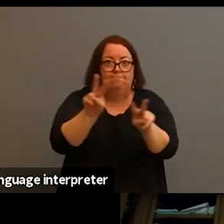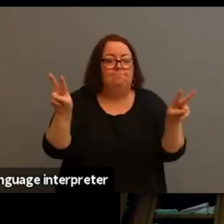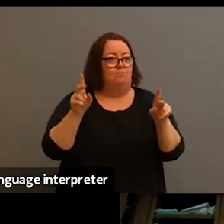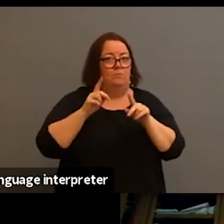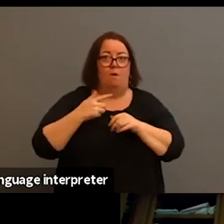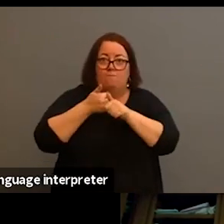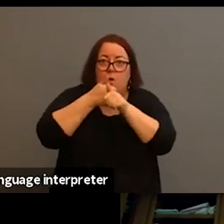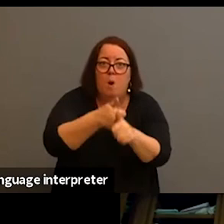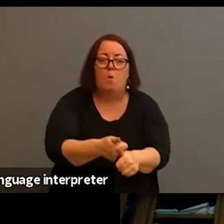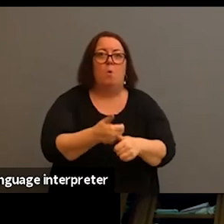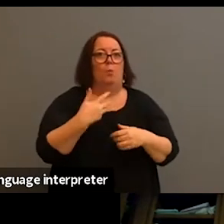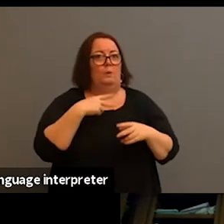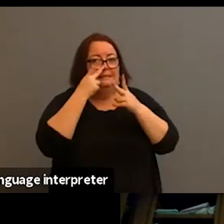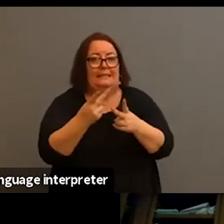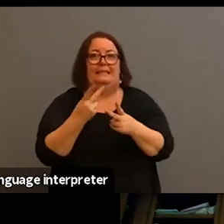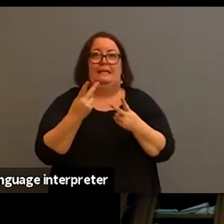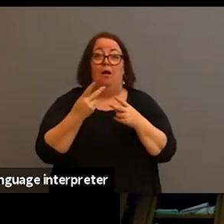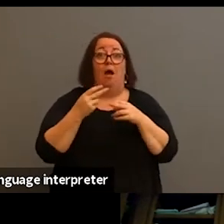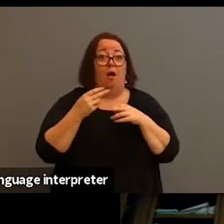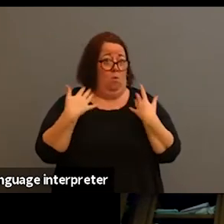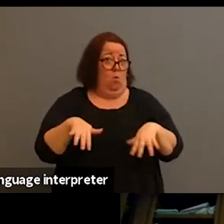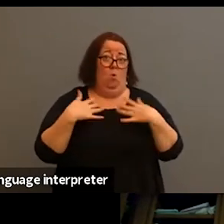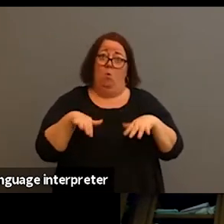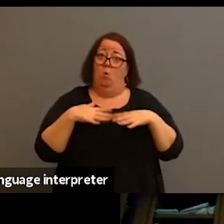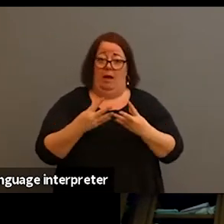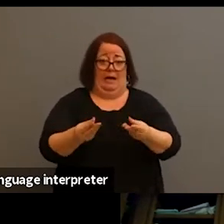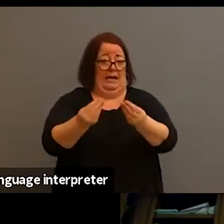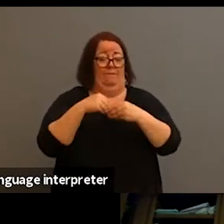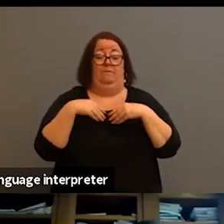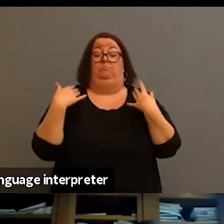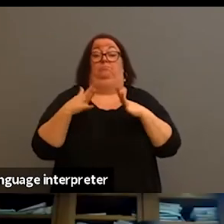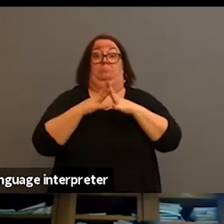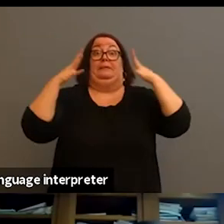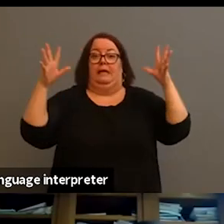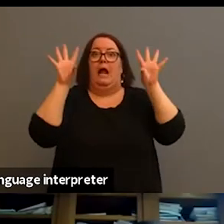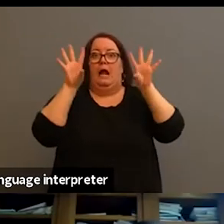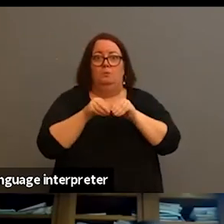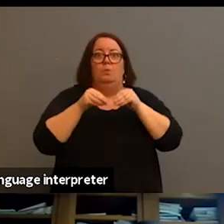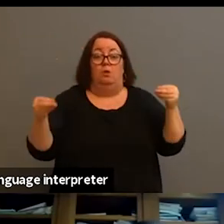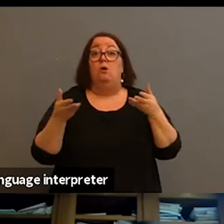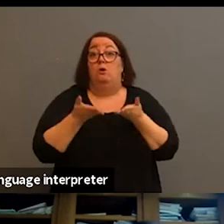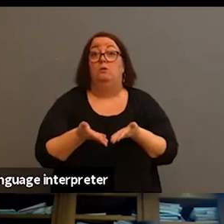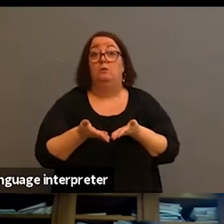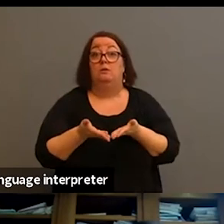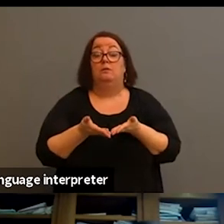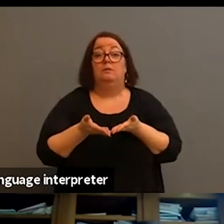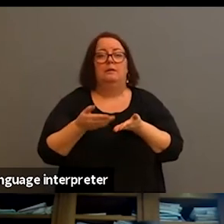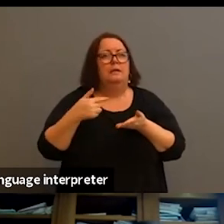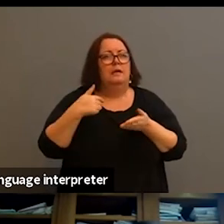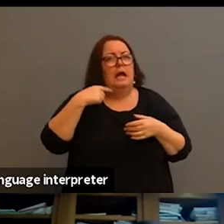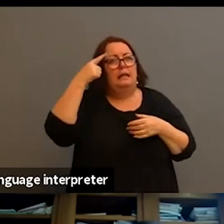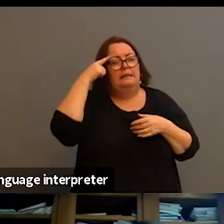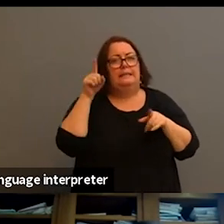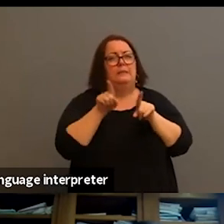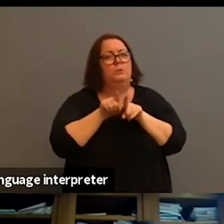practical results that we need. And I think also Mrs. Pereira was really lining out how the